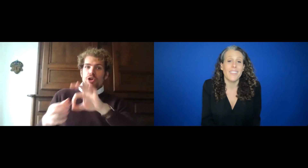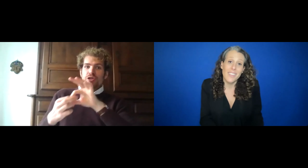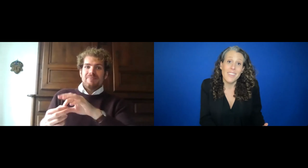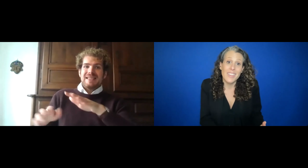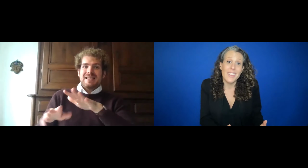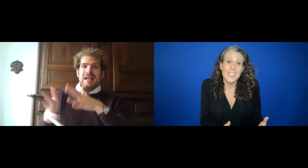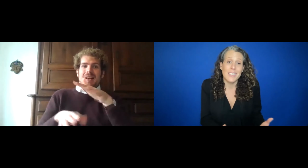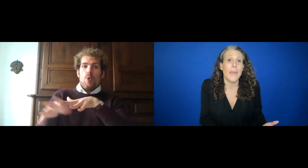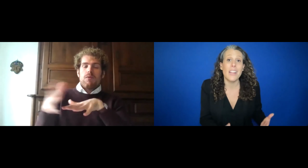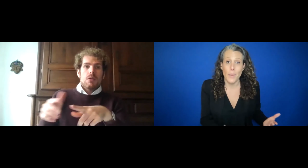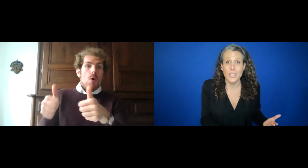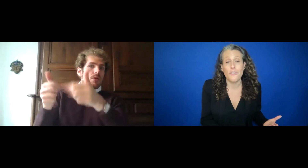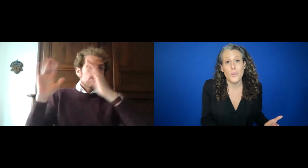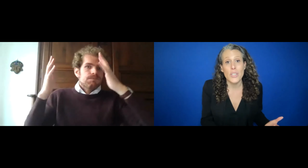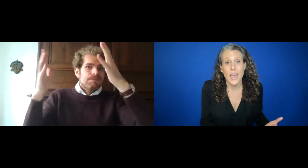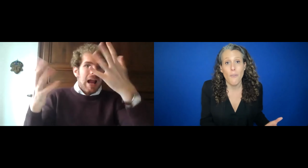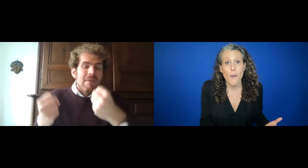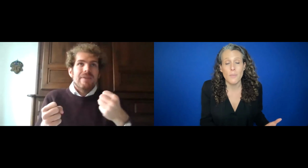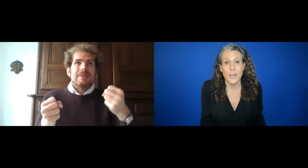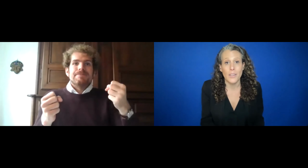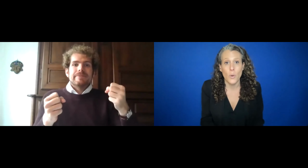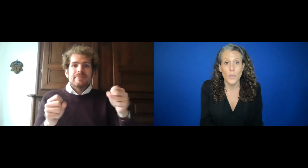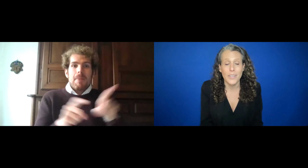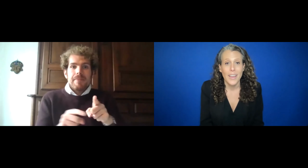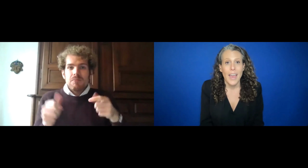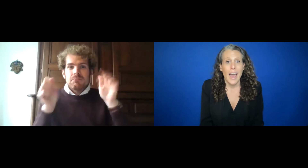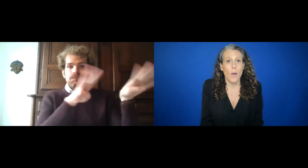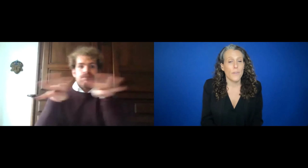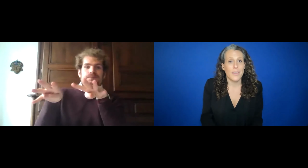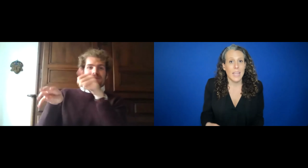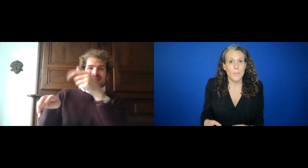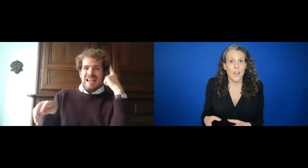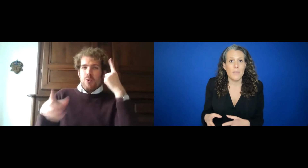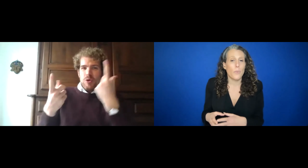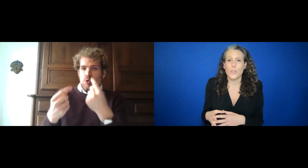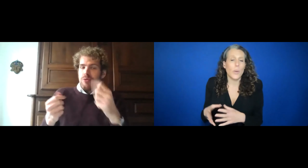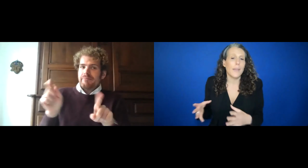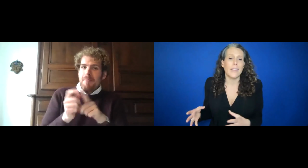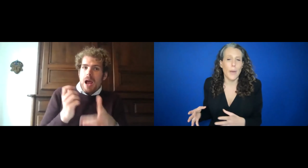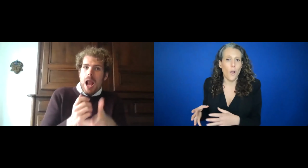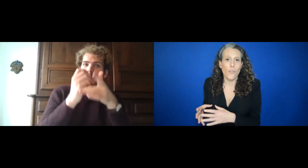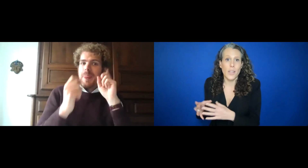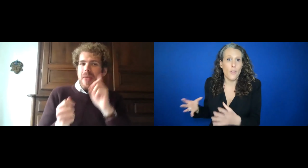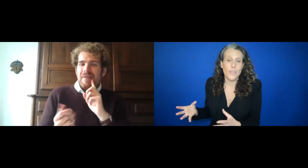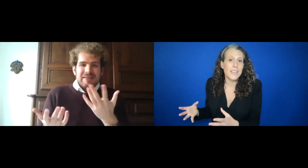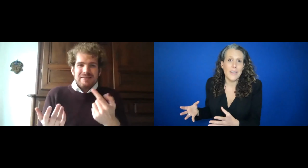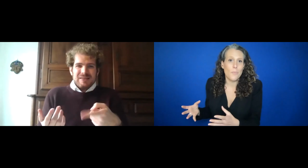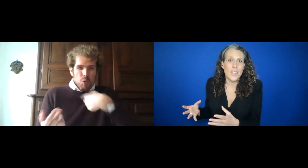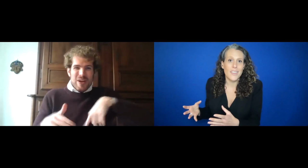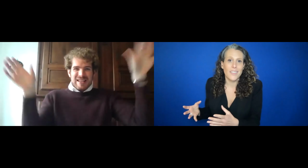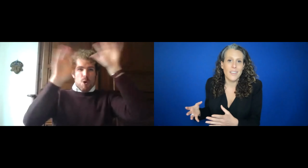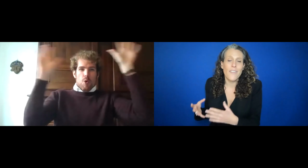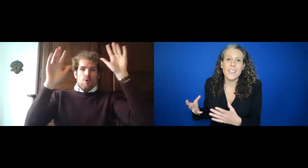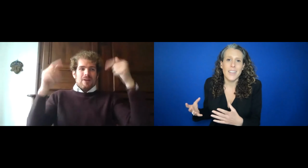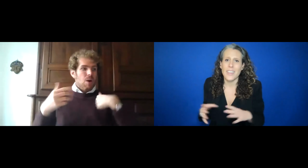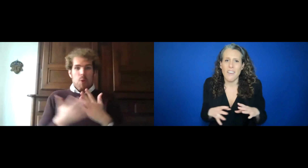and these demands by the deaf community have often been ignored. However, at the same time, people are so excited about all these other things that are